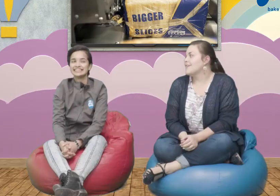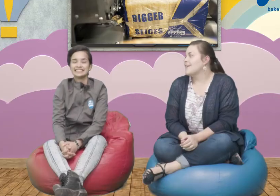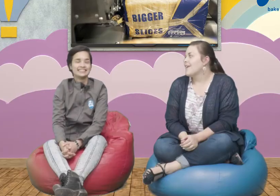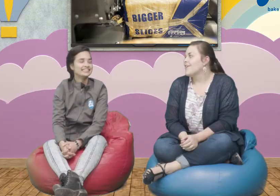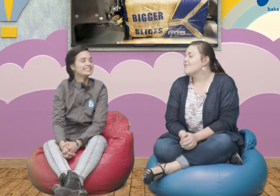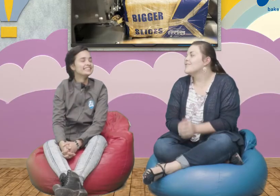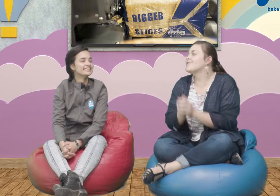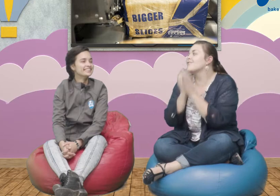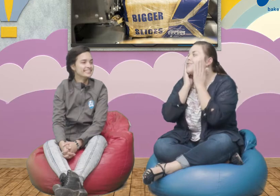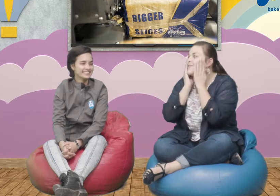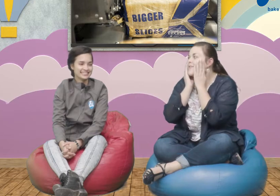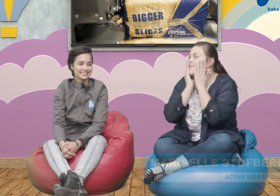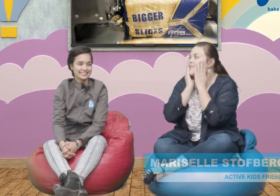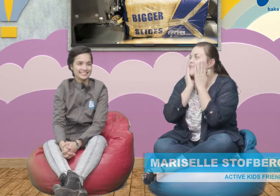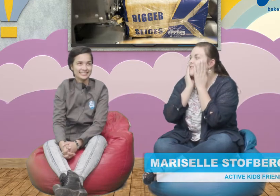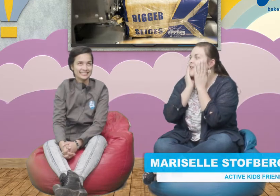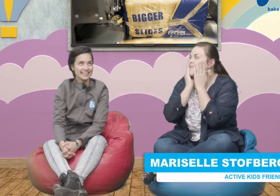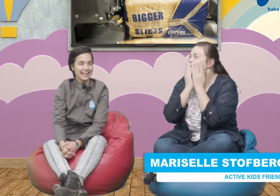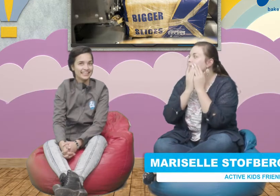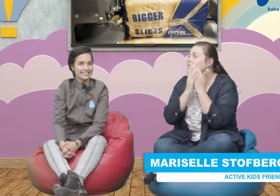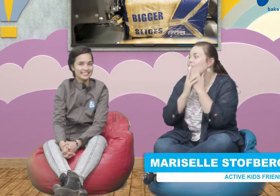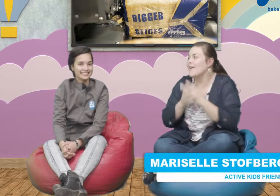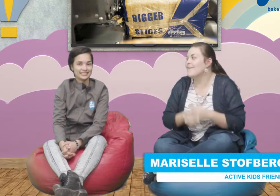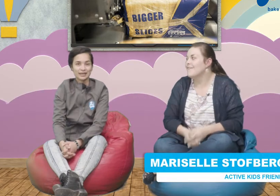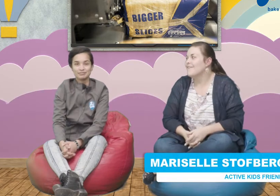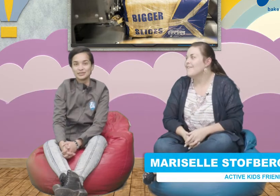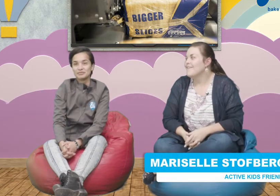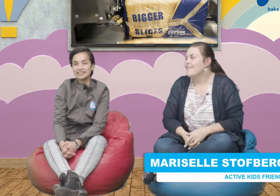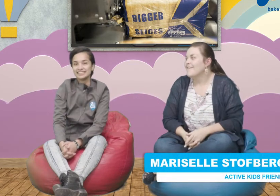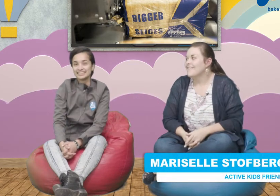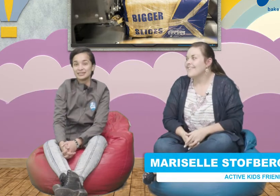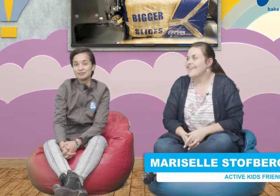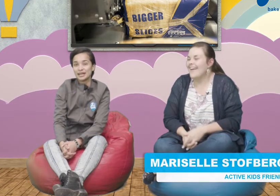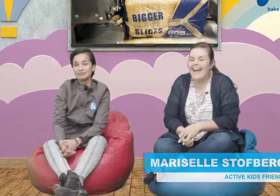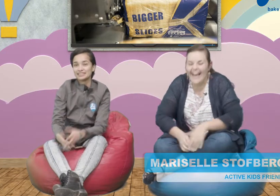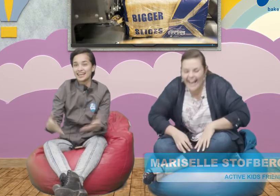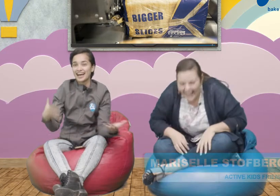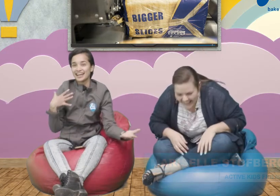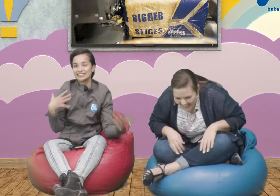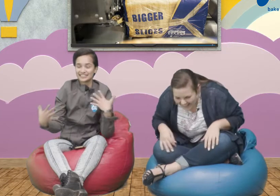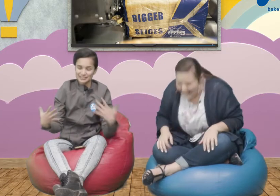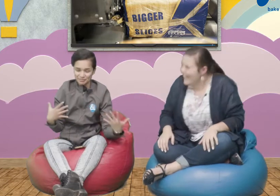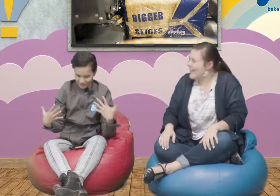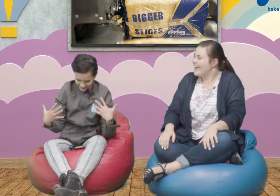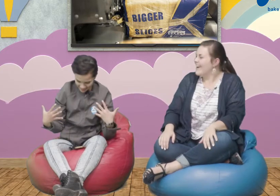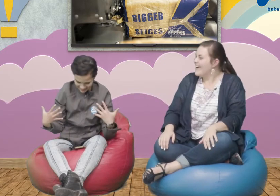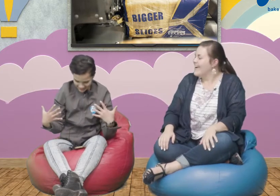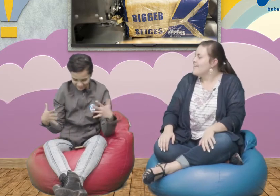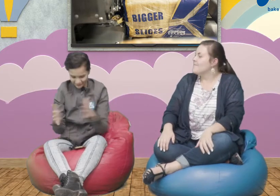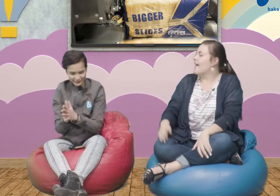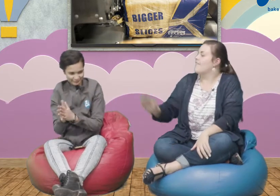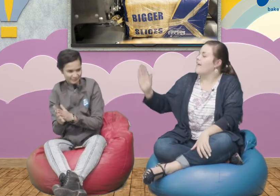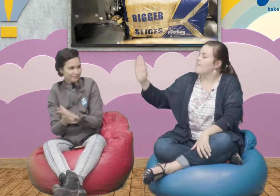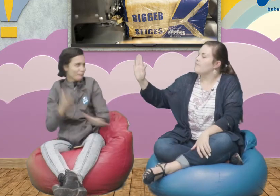Wow, Jeannie, you did so good with Arts and Crafts today. I did. Wow. I'm so amazing sometimes. I just impress